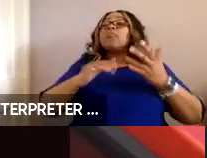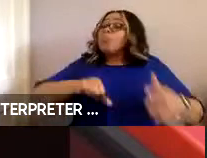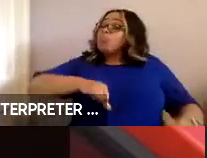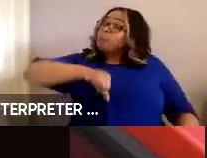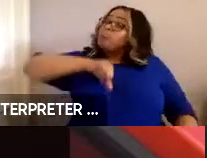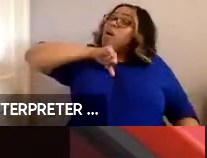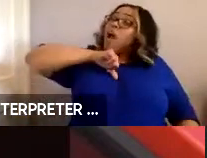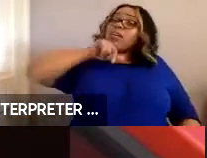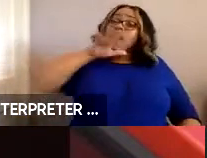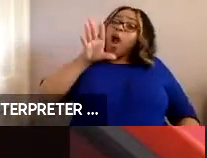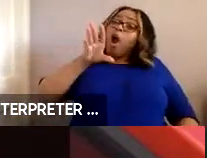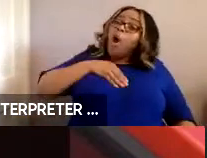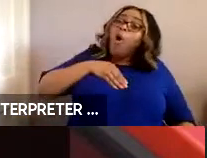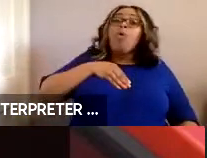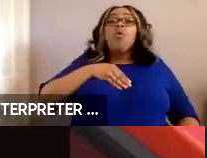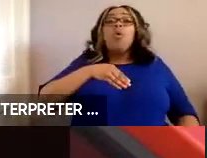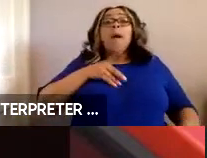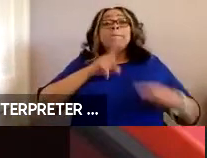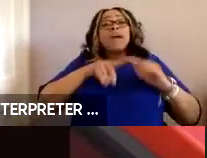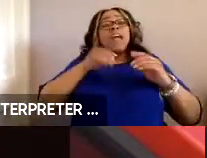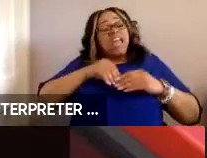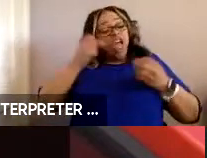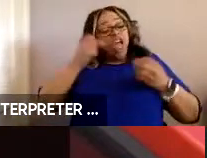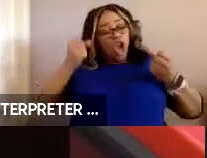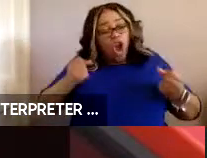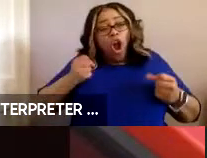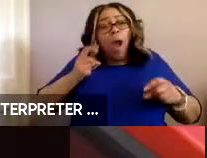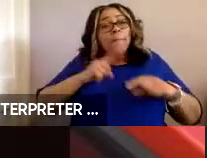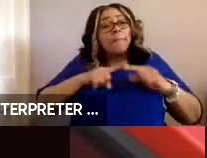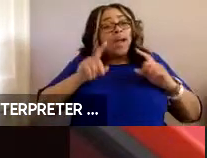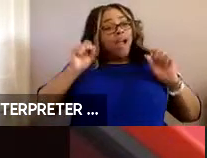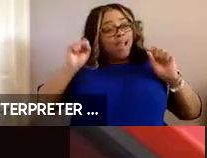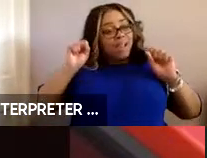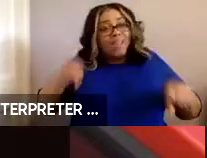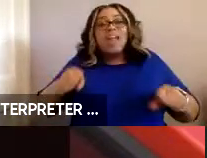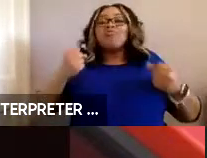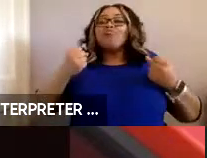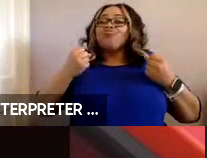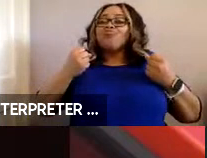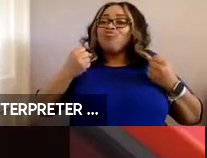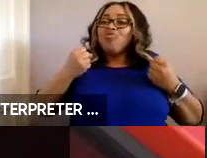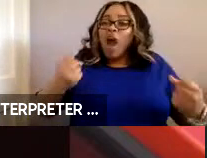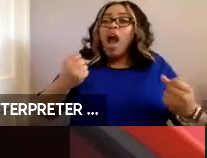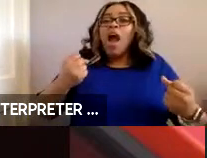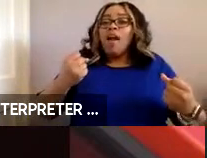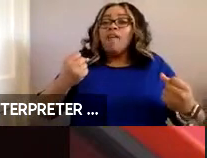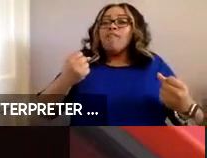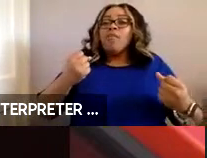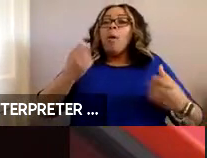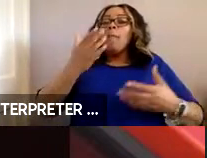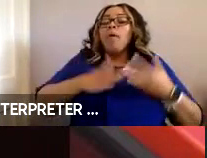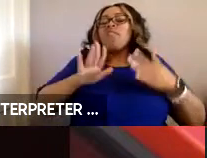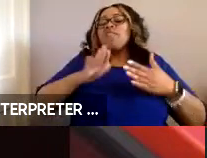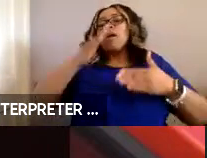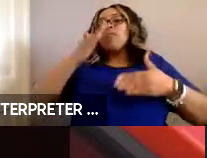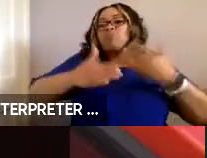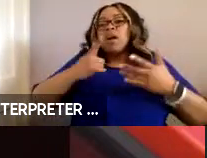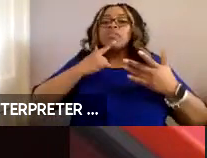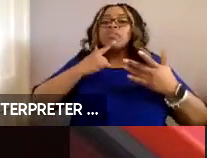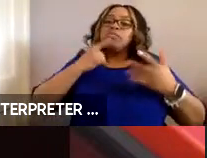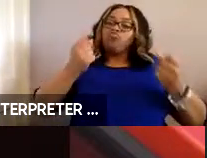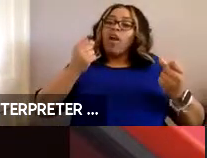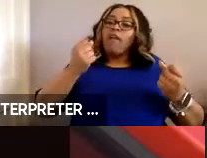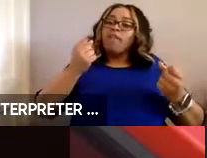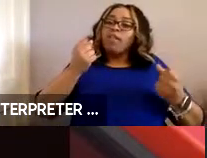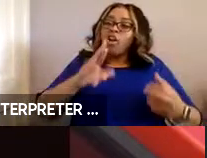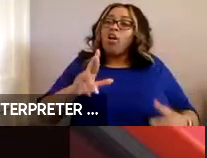just owning or being in a vehicle, but also being able to drive or be part of the process of operating a vehicle.